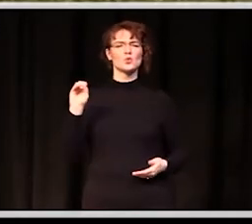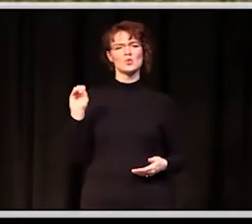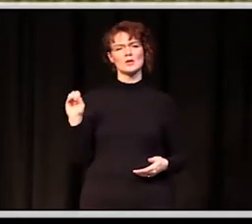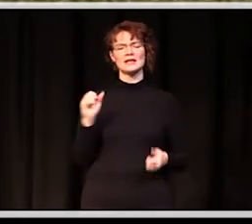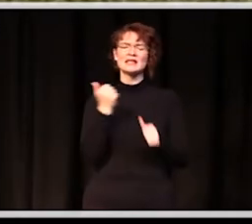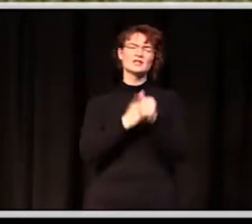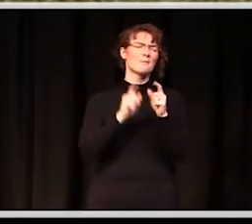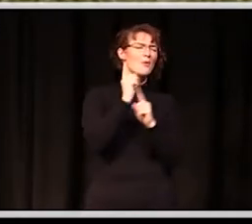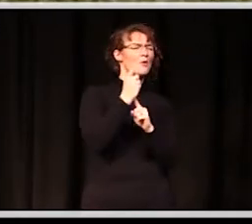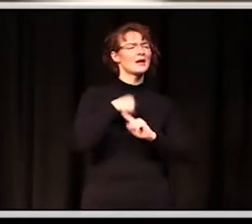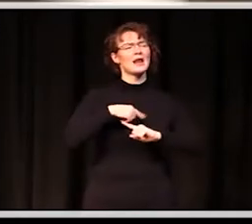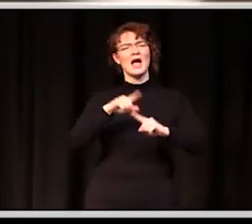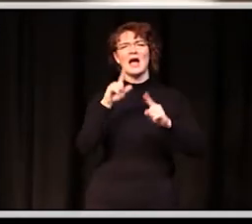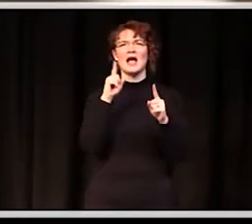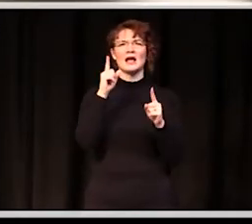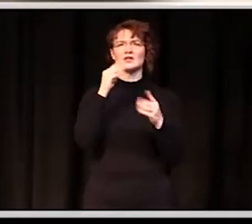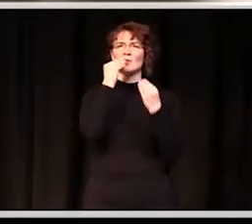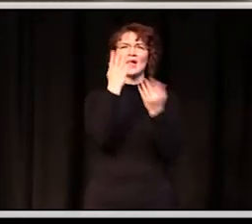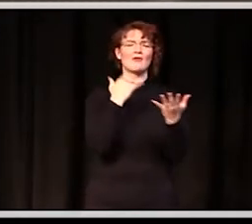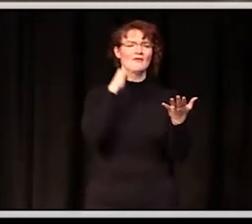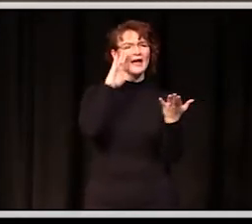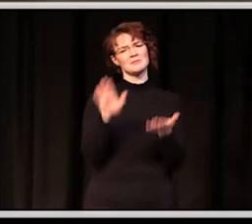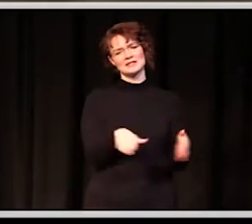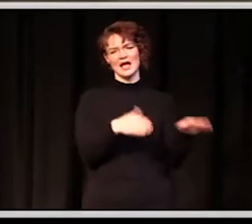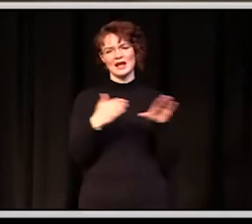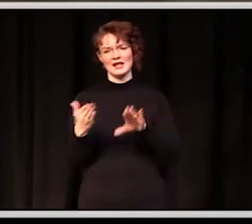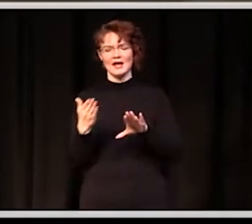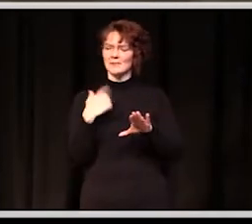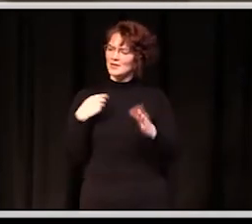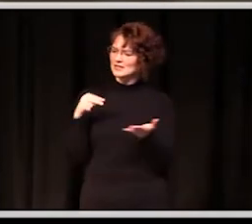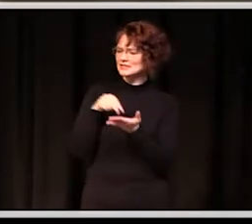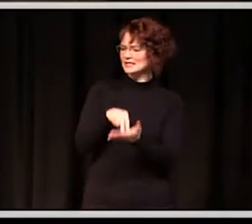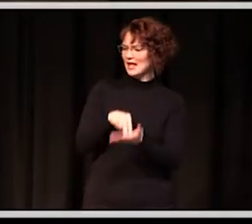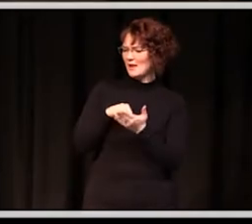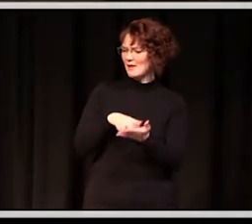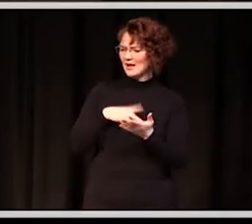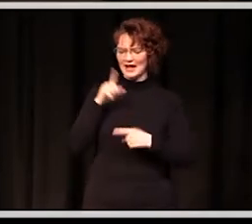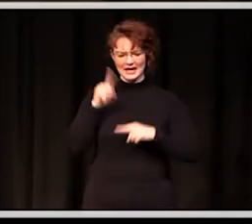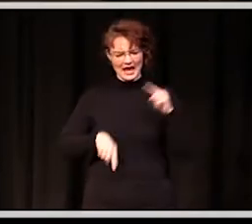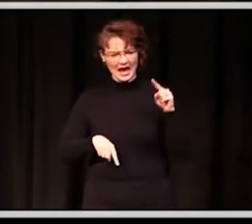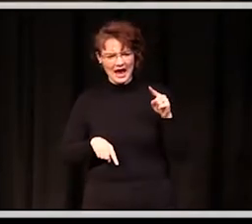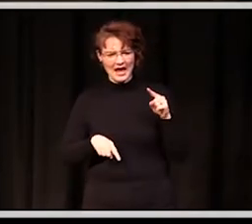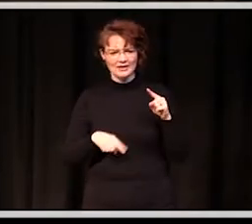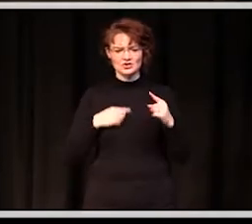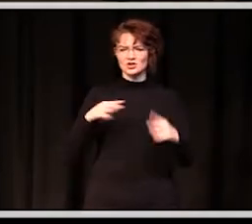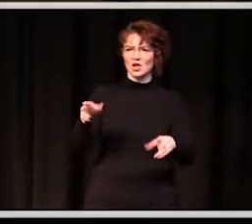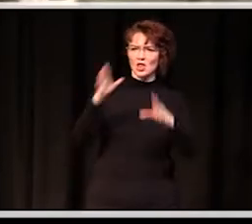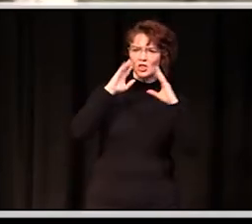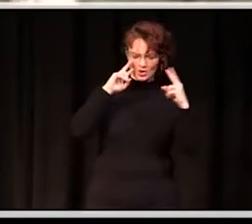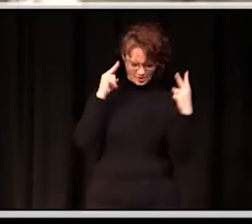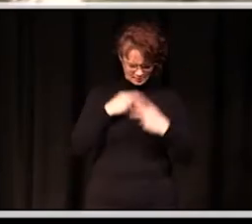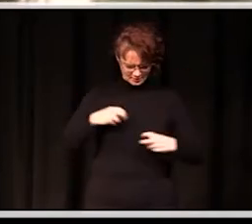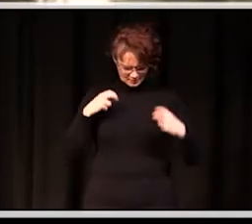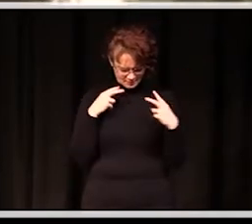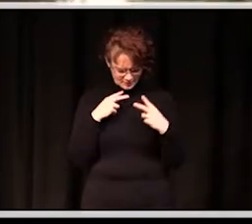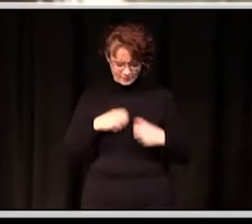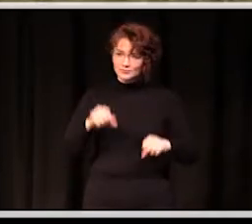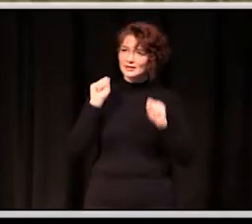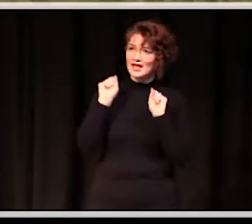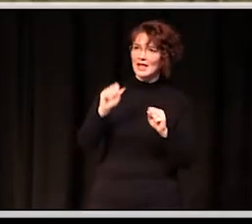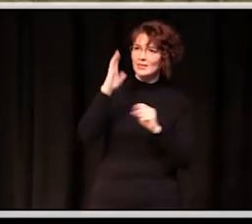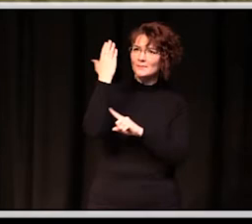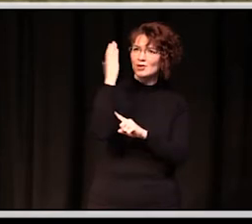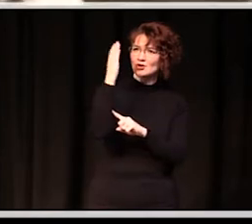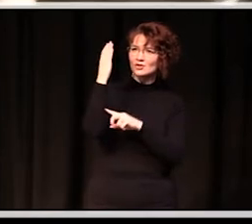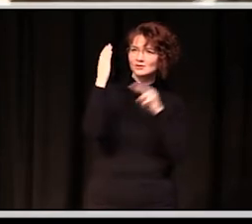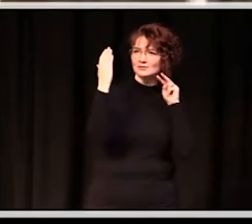Each morning I get up, I die a little. Can't barely stand on my feet. Take a look at yourself in the